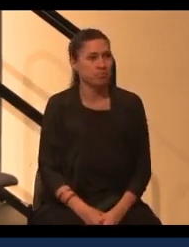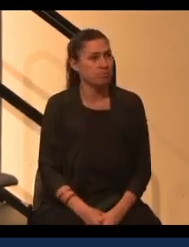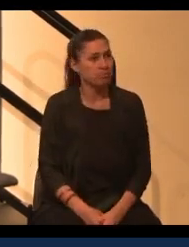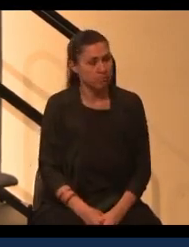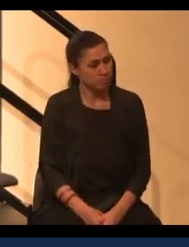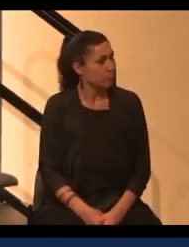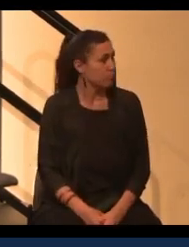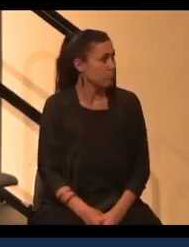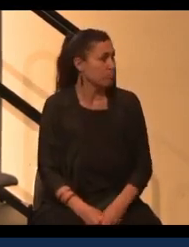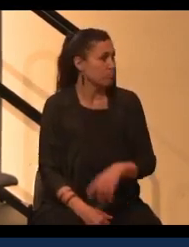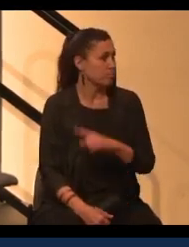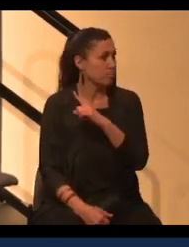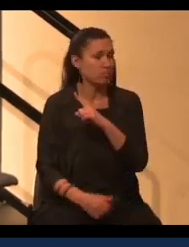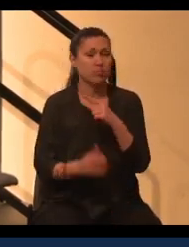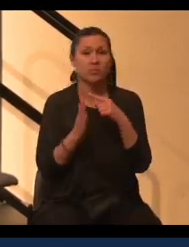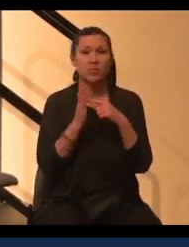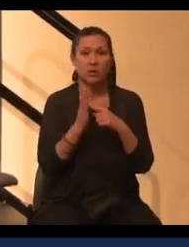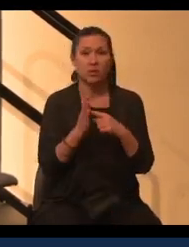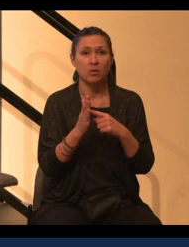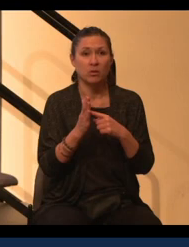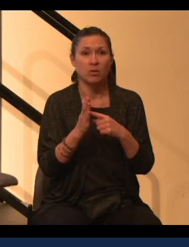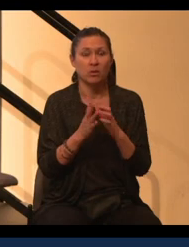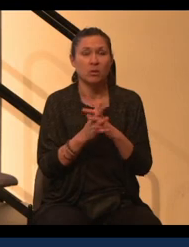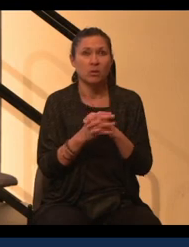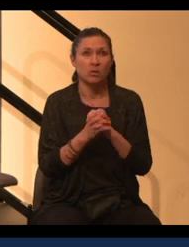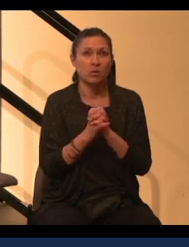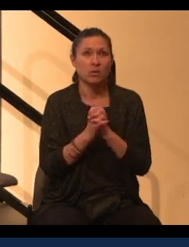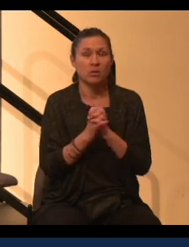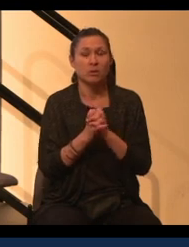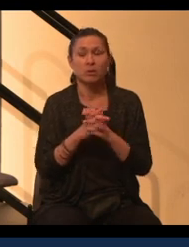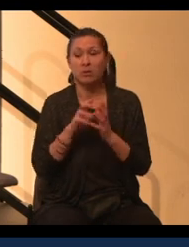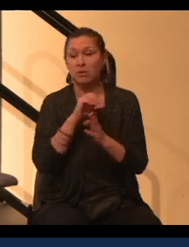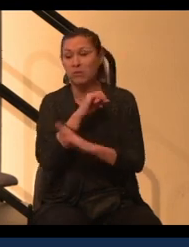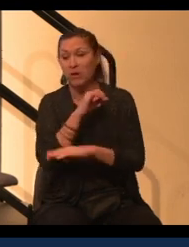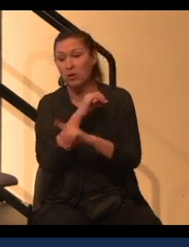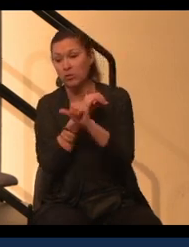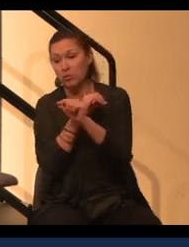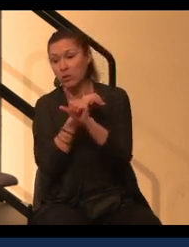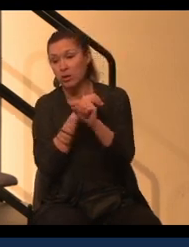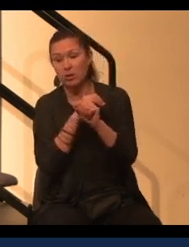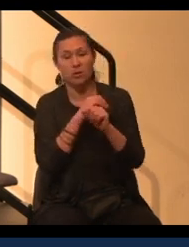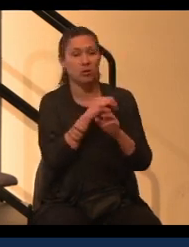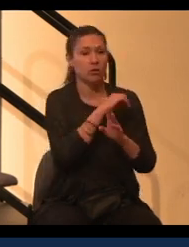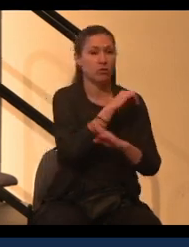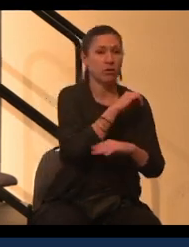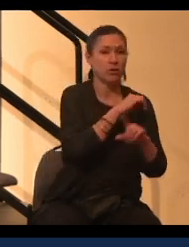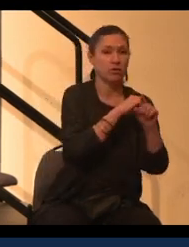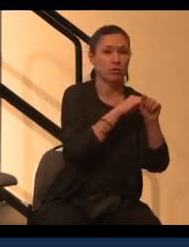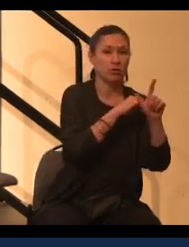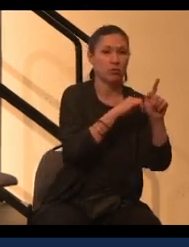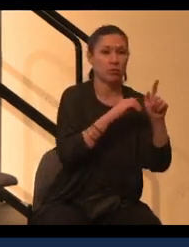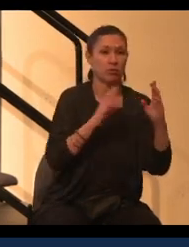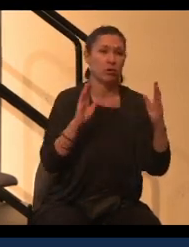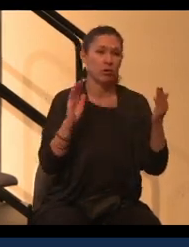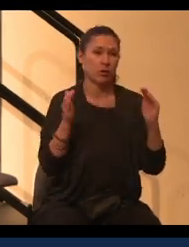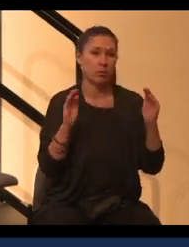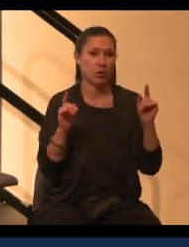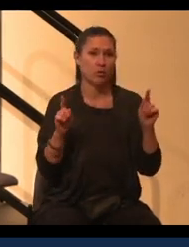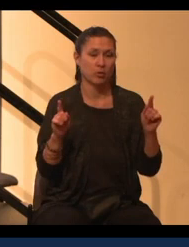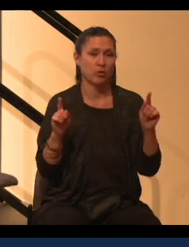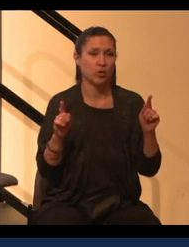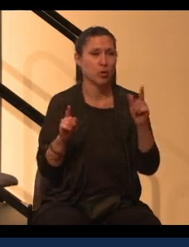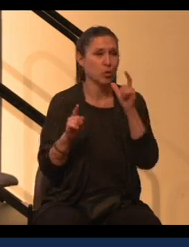What this shows you then is as of, in comparing fall of 20 to fall of 2021 of our new